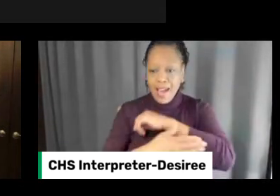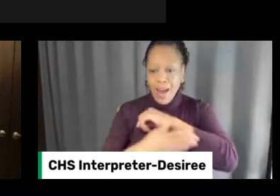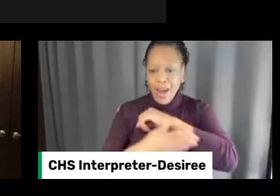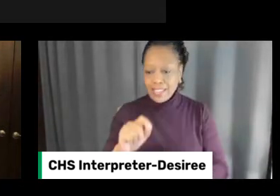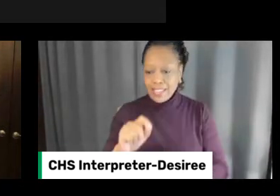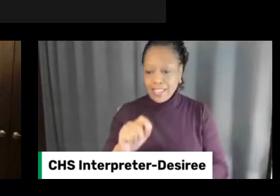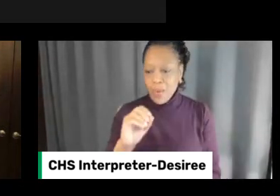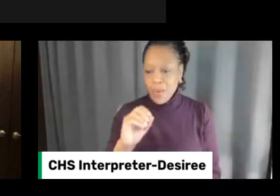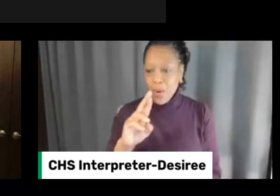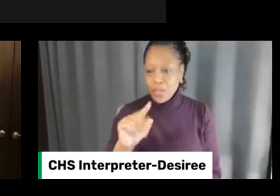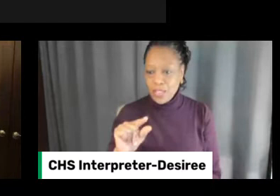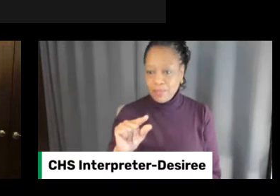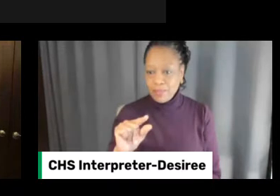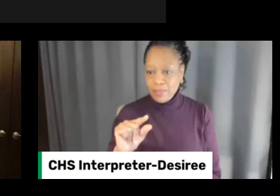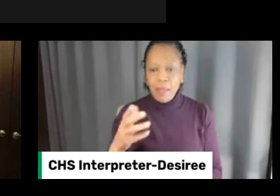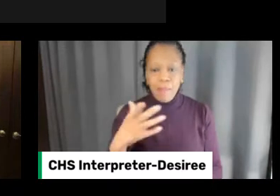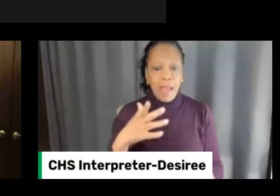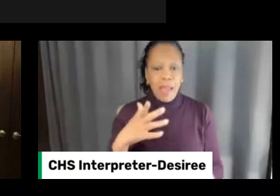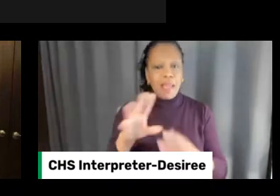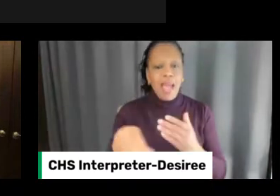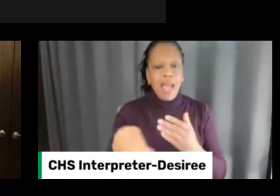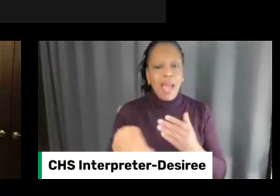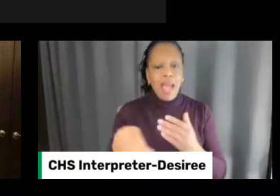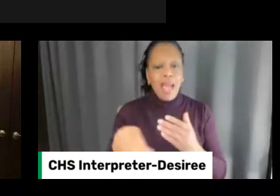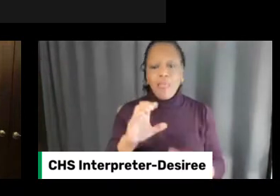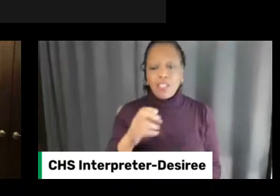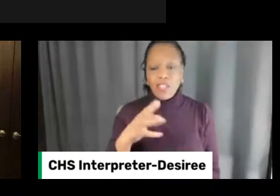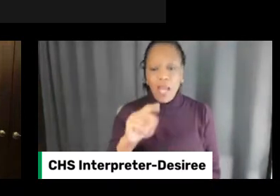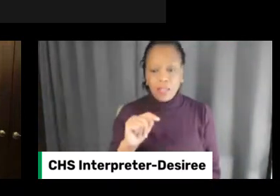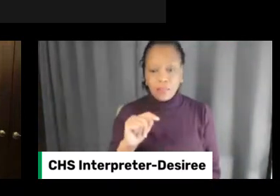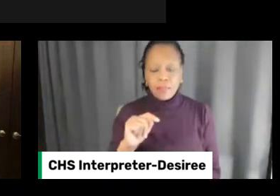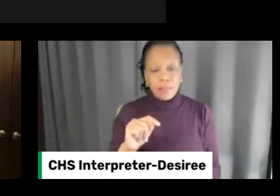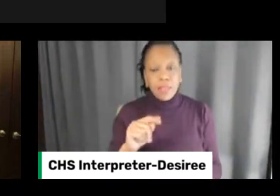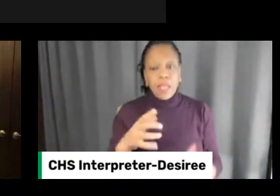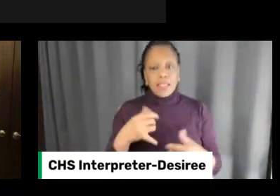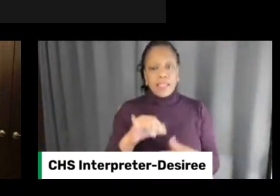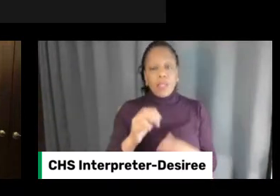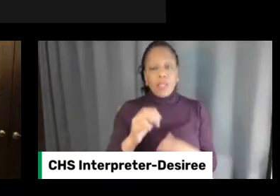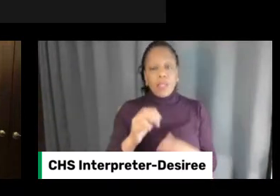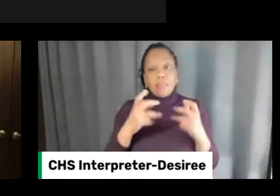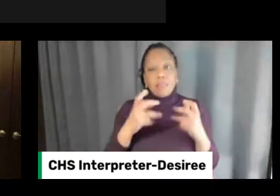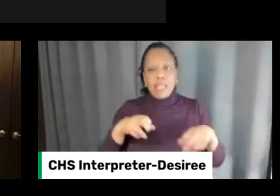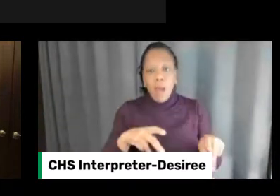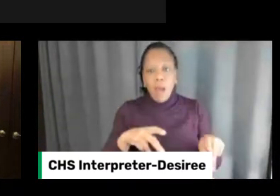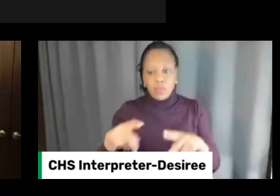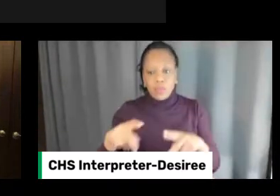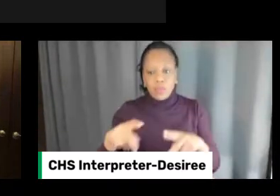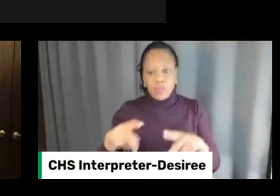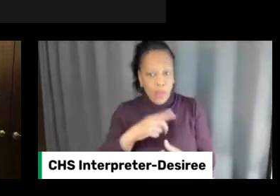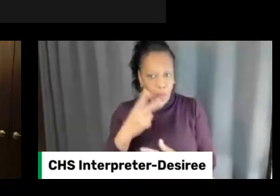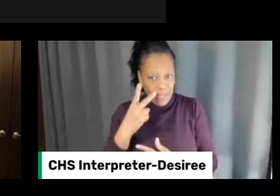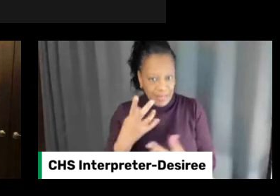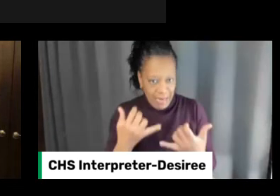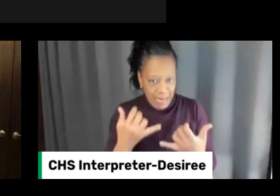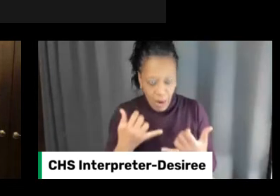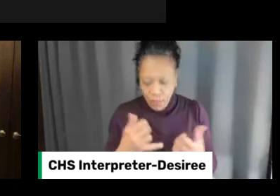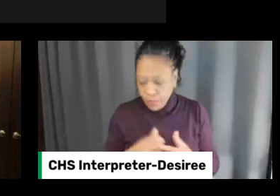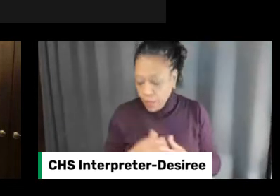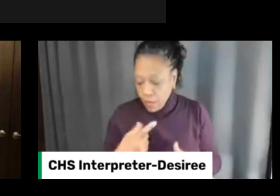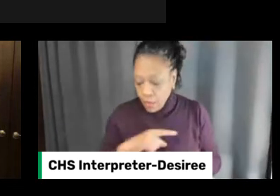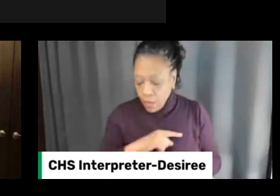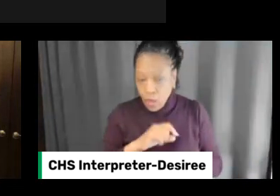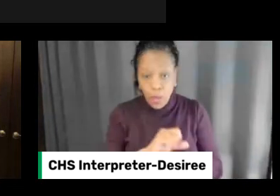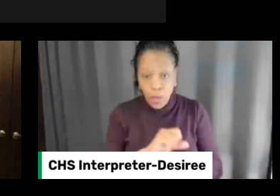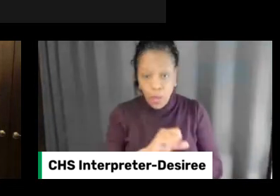chat. I do want to make it clear that there are a lot of opportunities that we see as well. We're working with CIFPAC